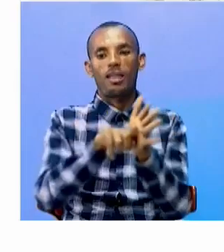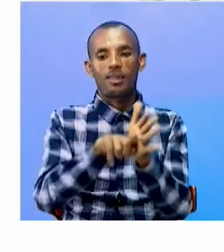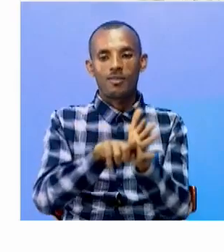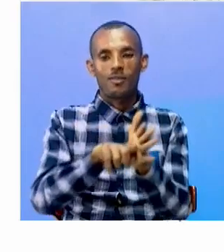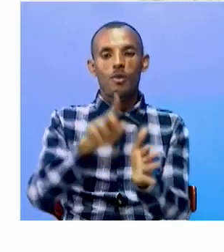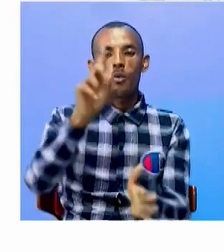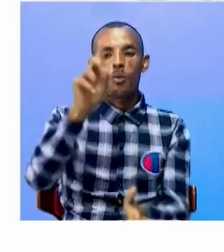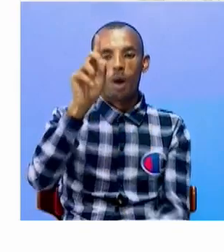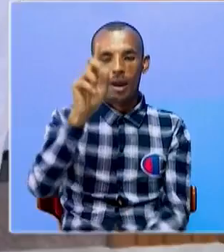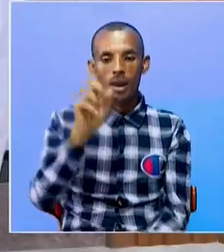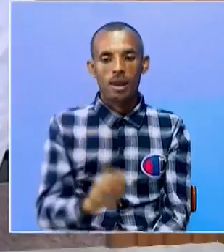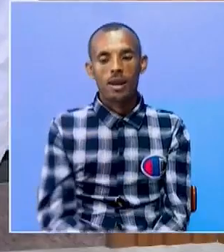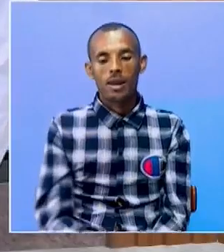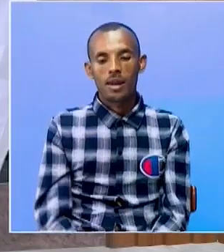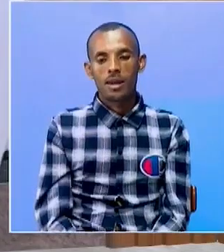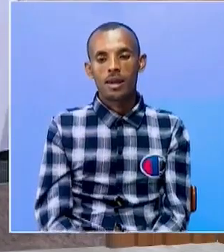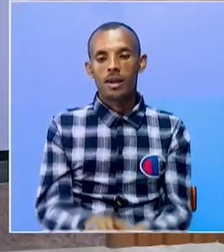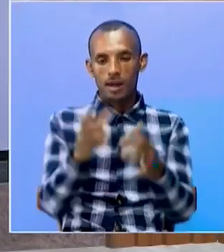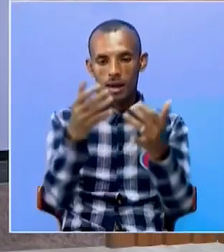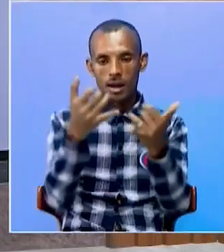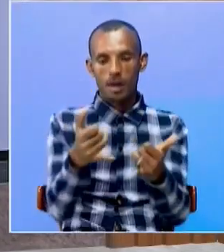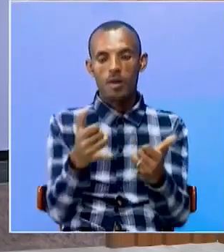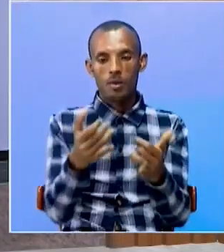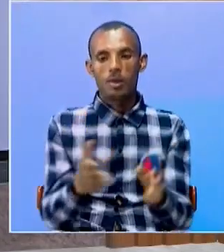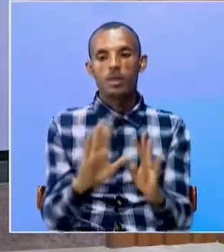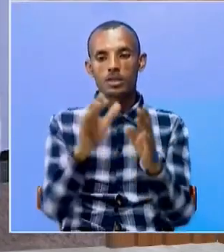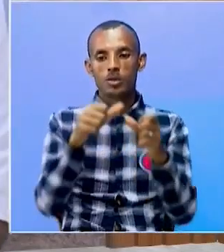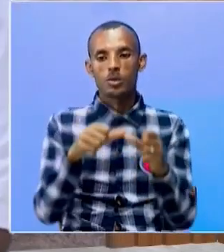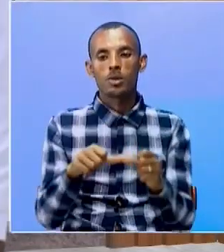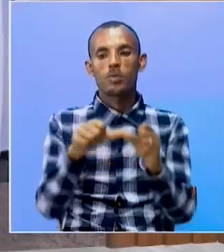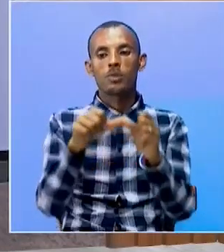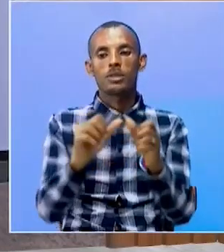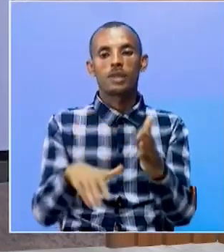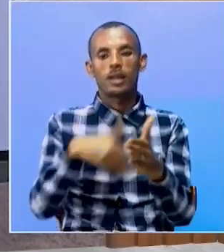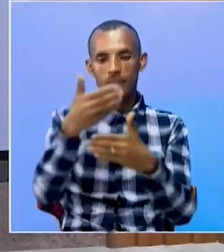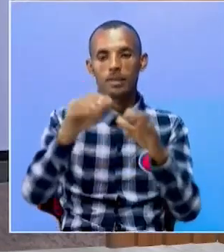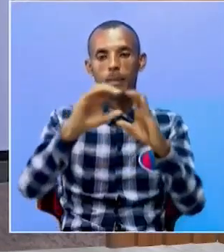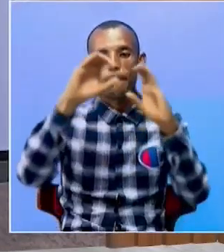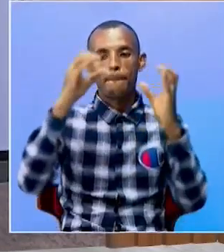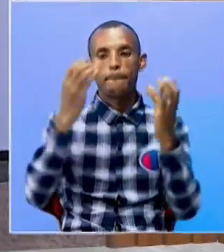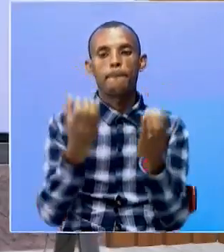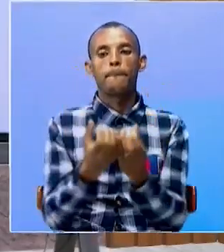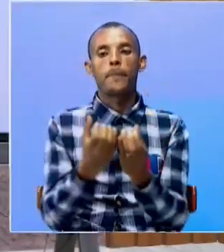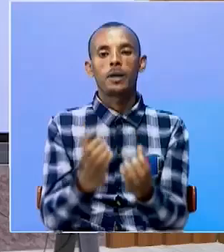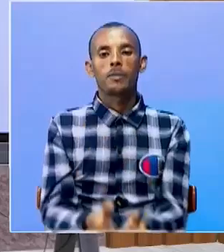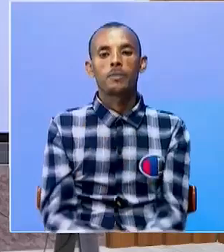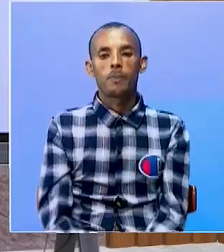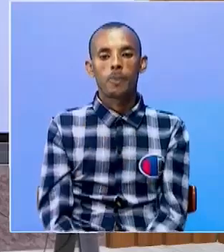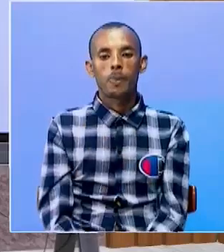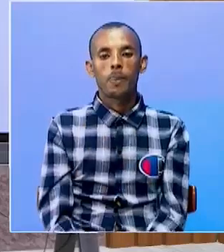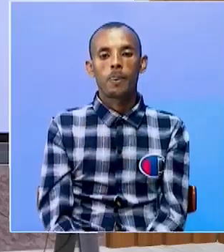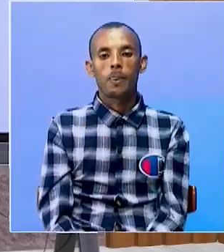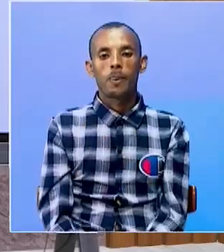-1. Now let's continue to the next part.